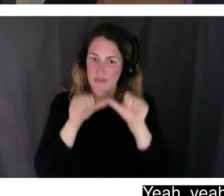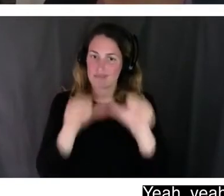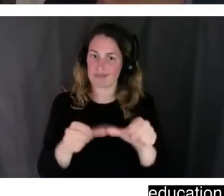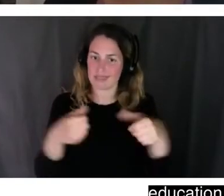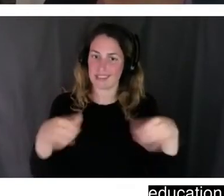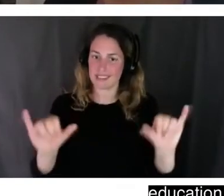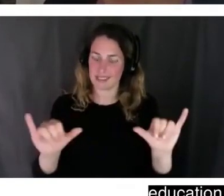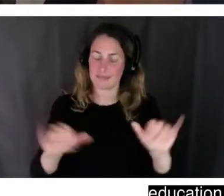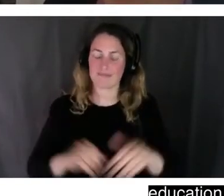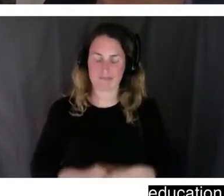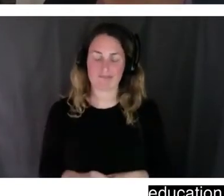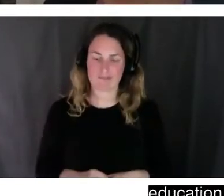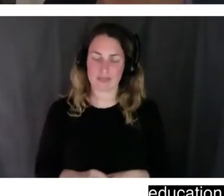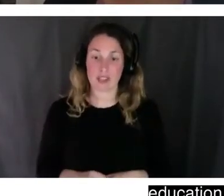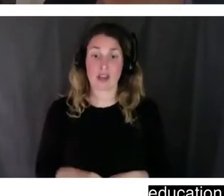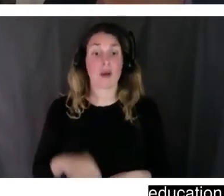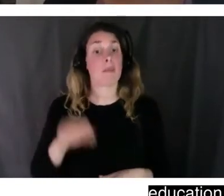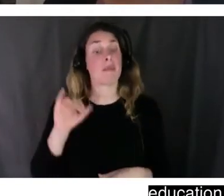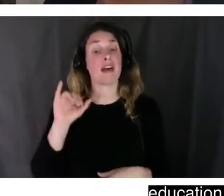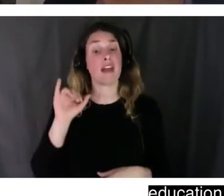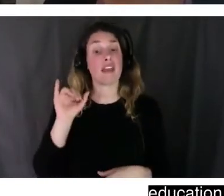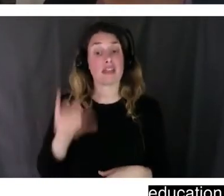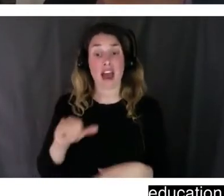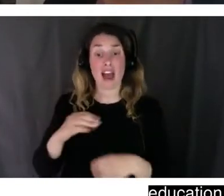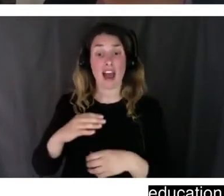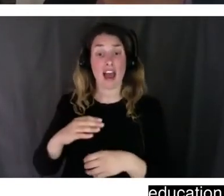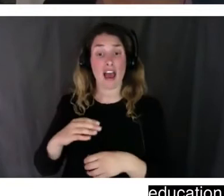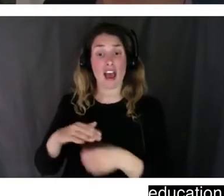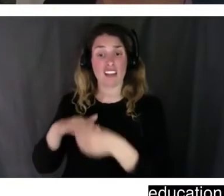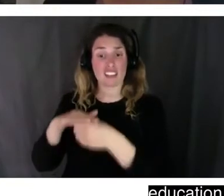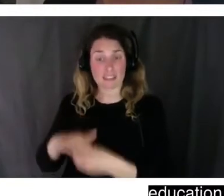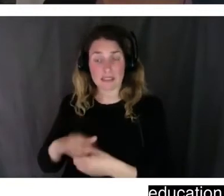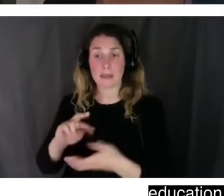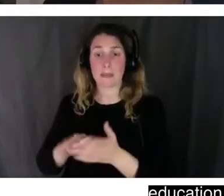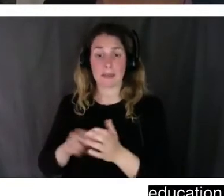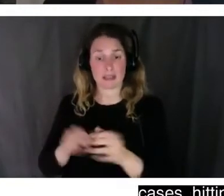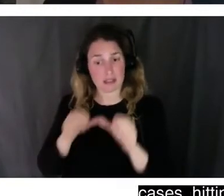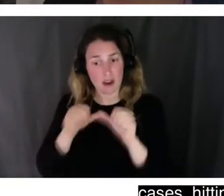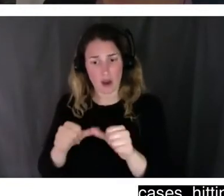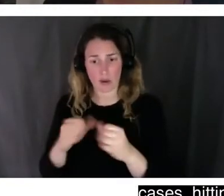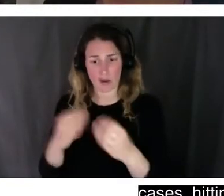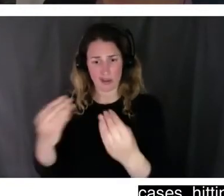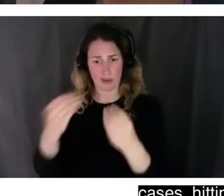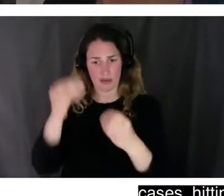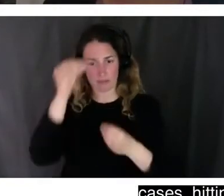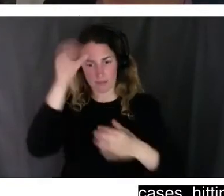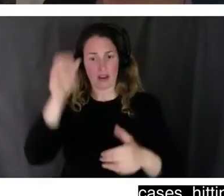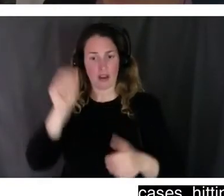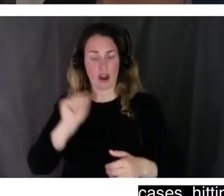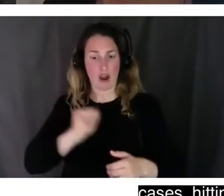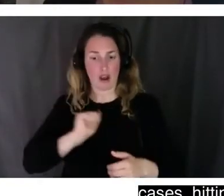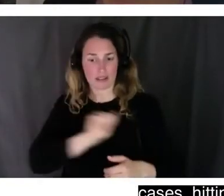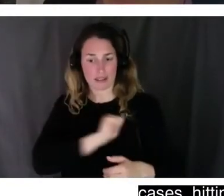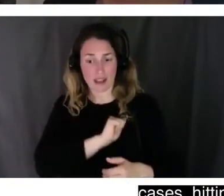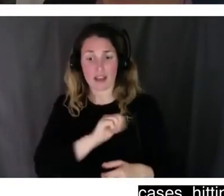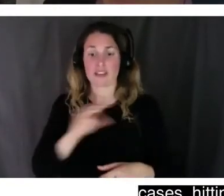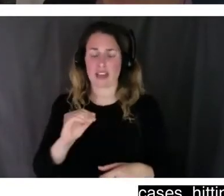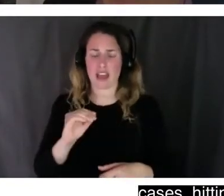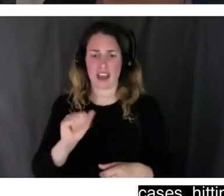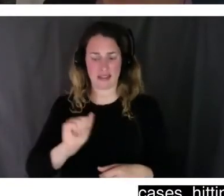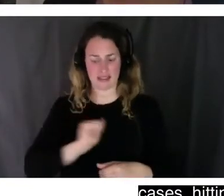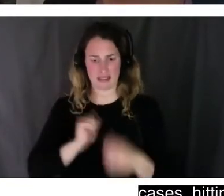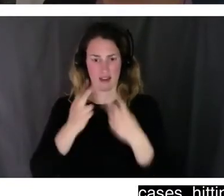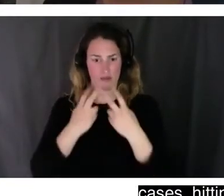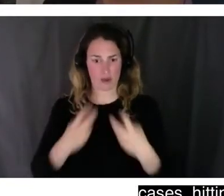ongoing area of education, of self-reflection, and in some cases setting real hard